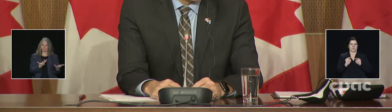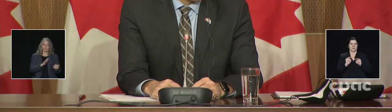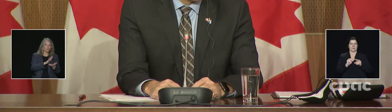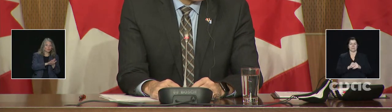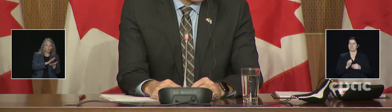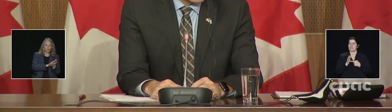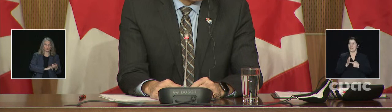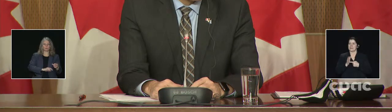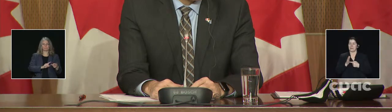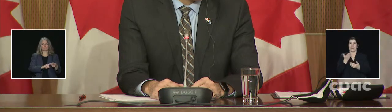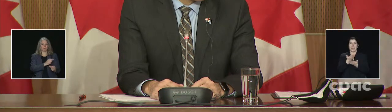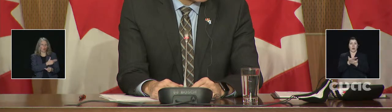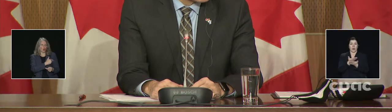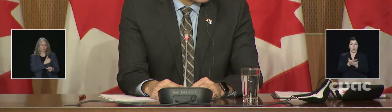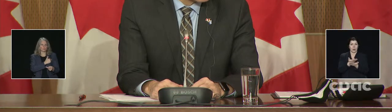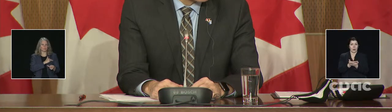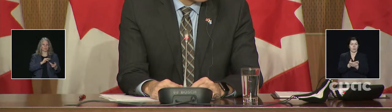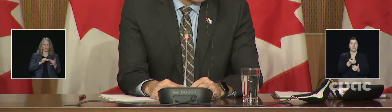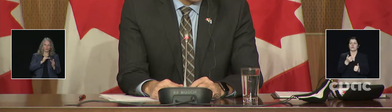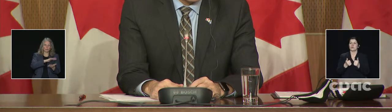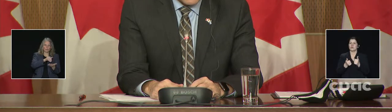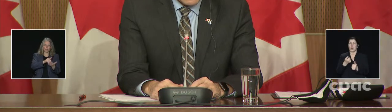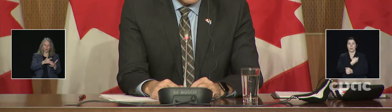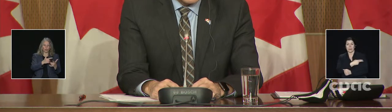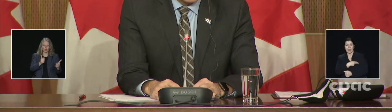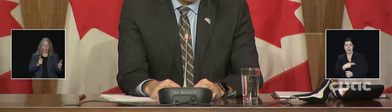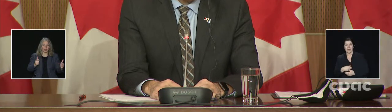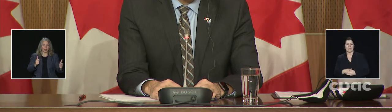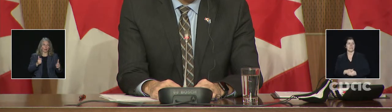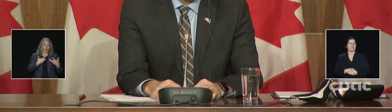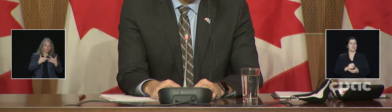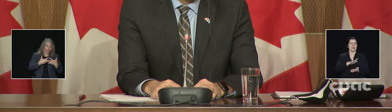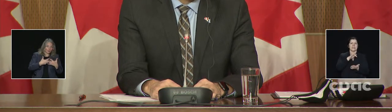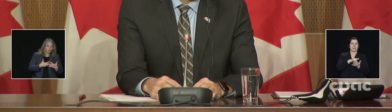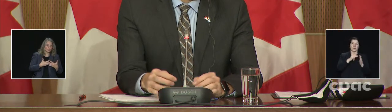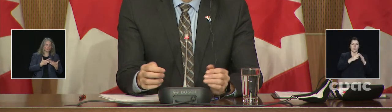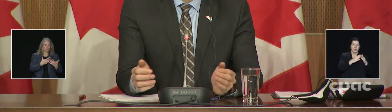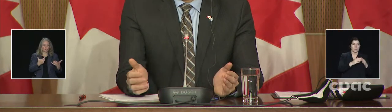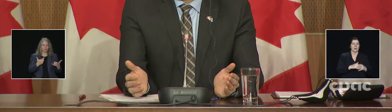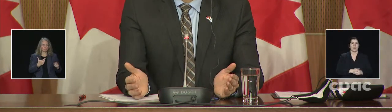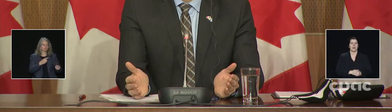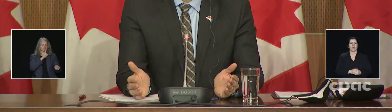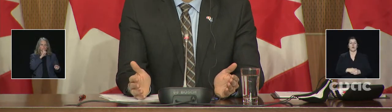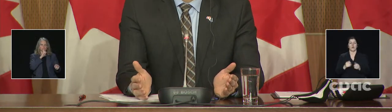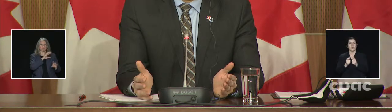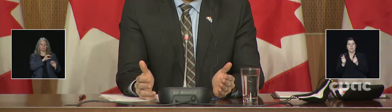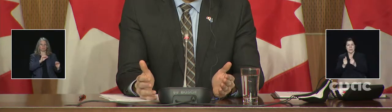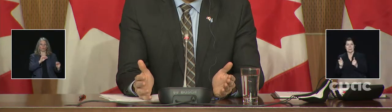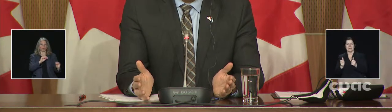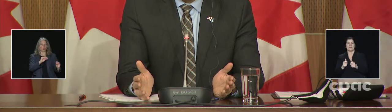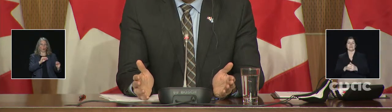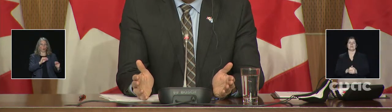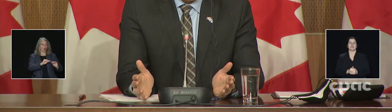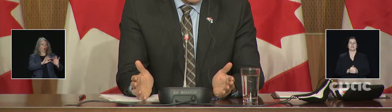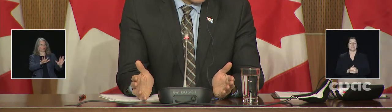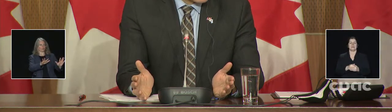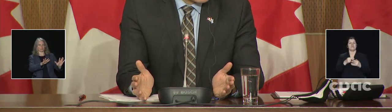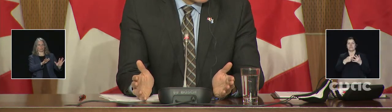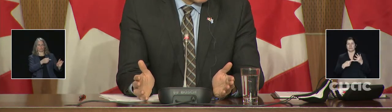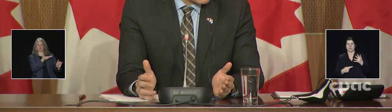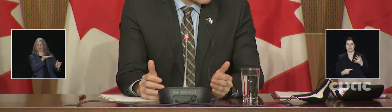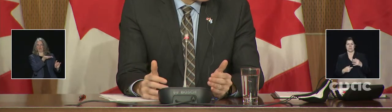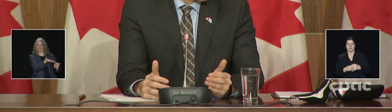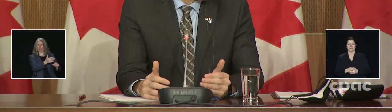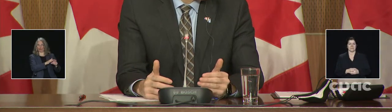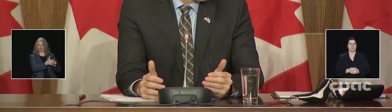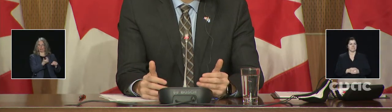school or hospital, a community center, a factory, there is no apparent sign of